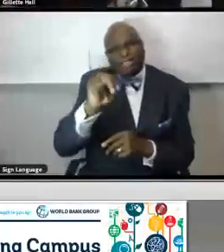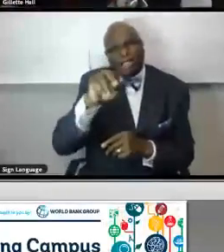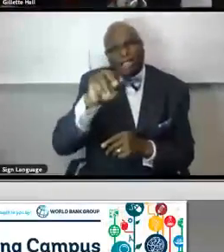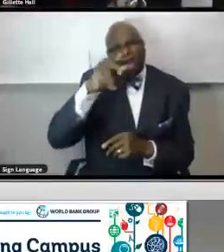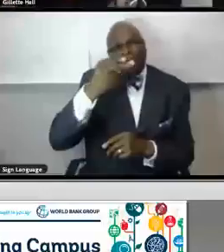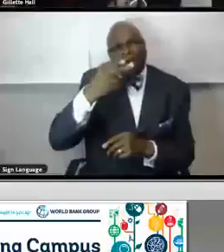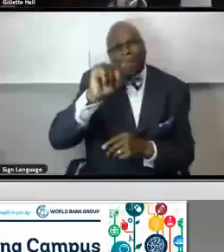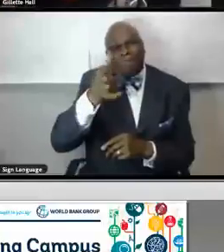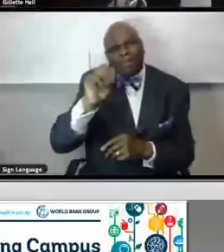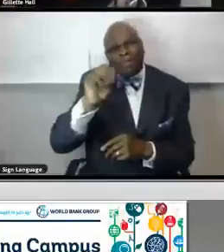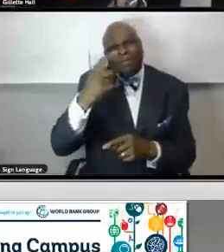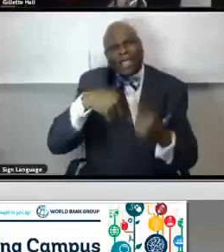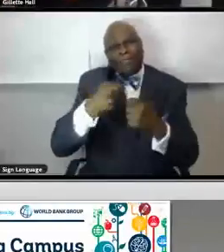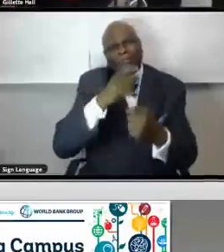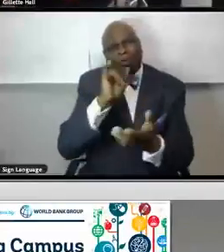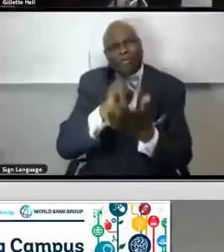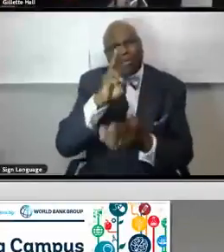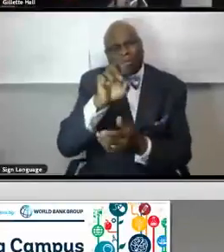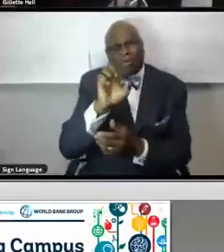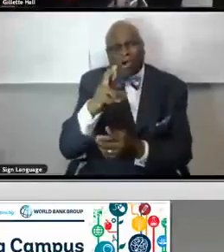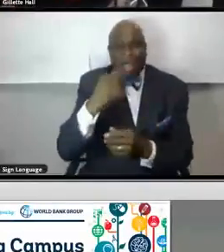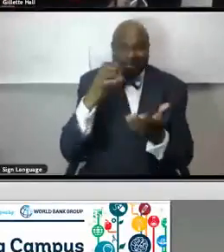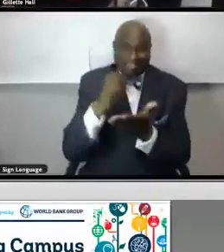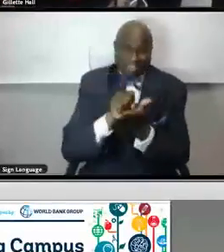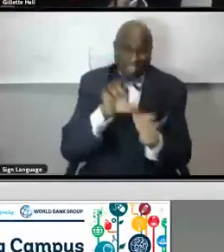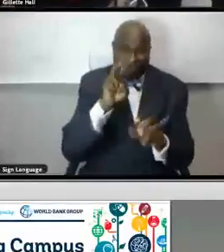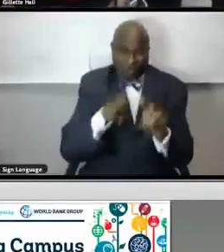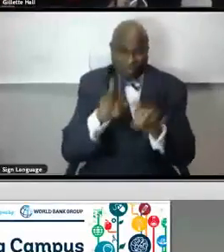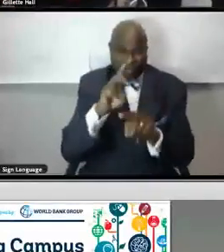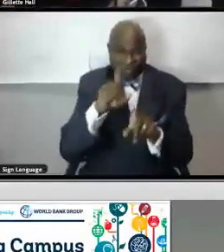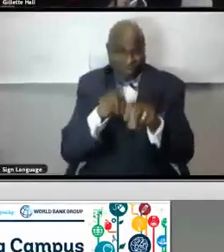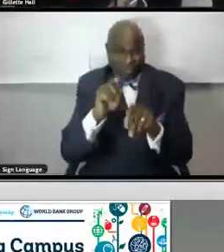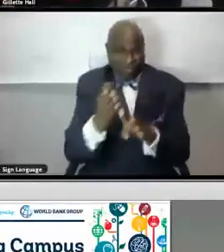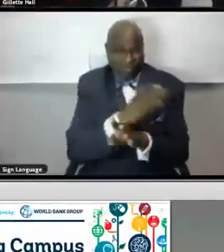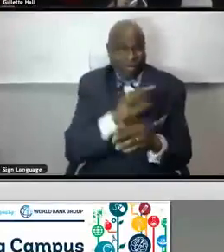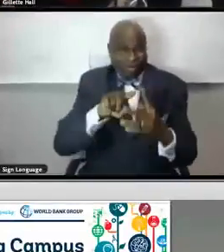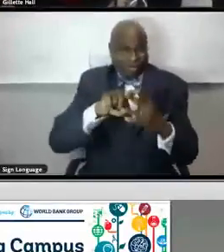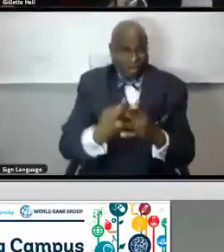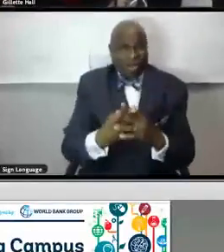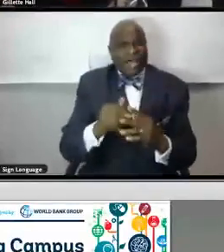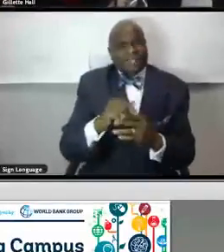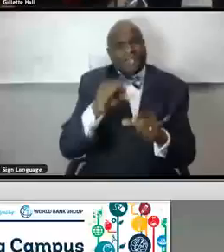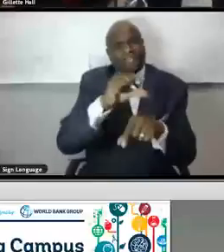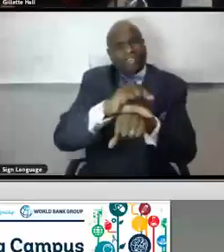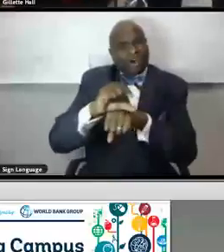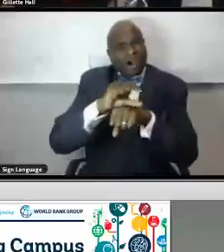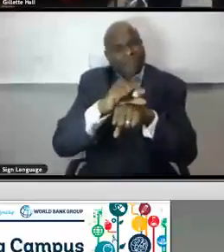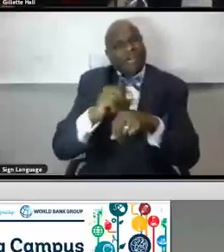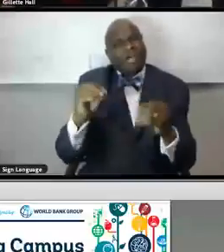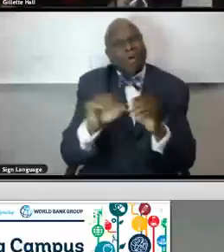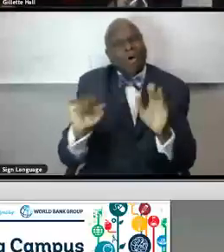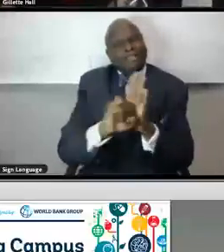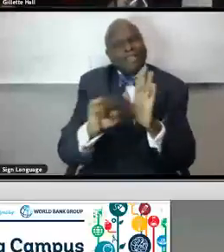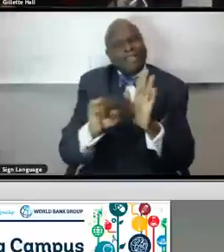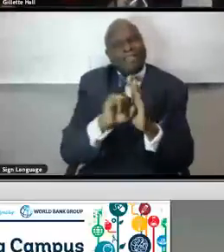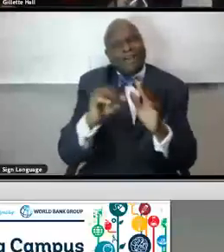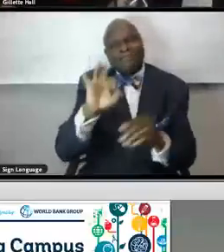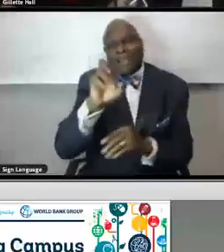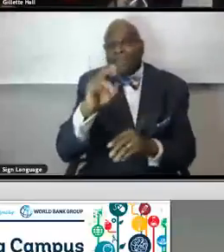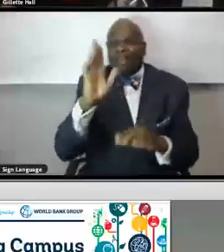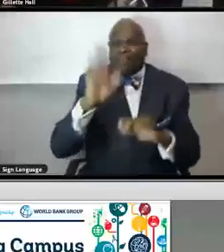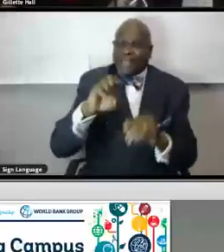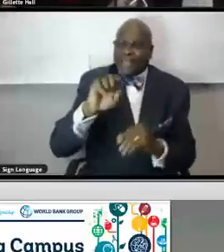Payment that came in before the webinar. I had a chance to look at those questions. And it says, is geography a more determining factor than